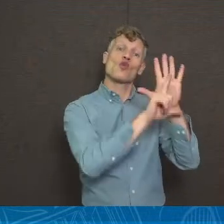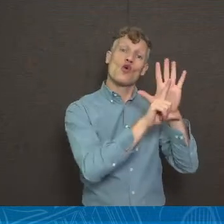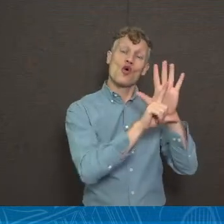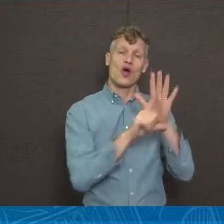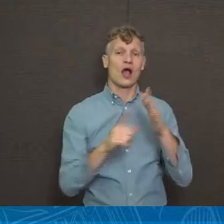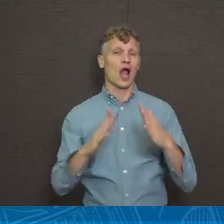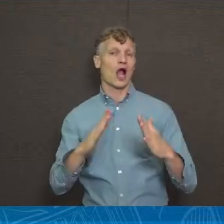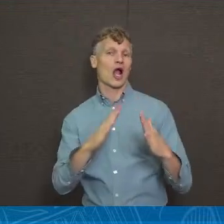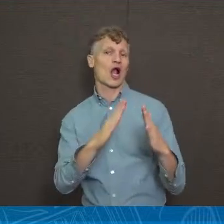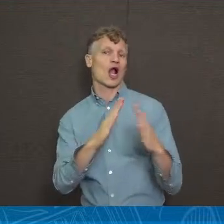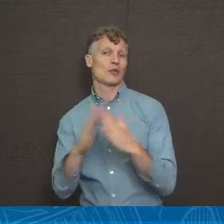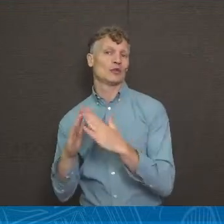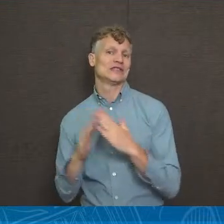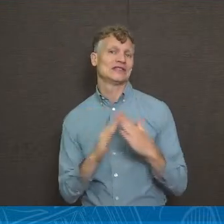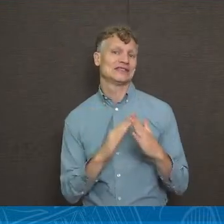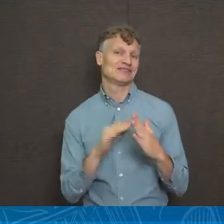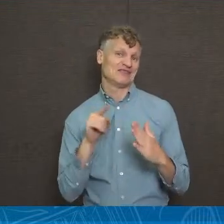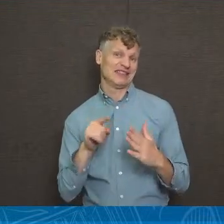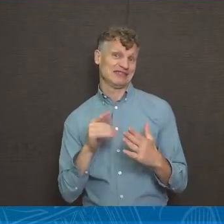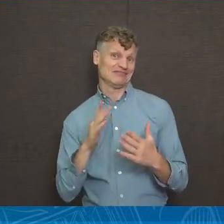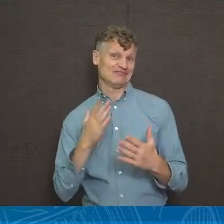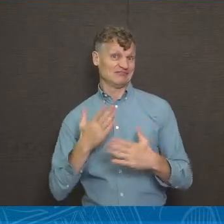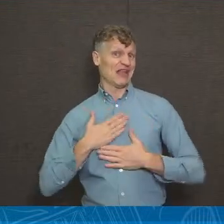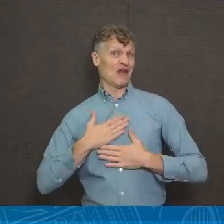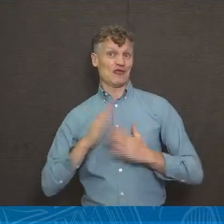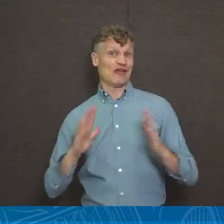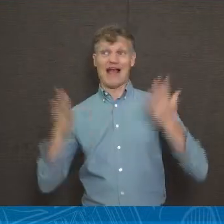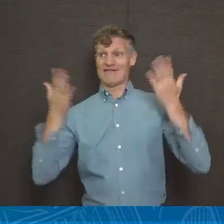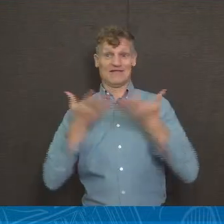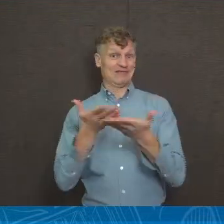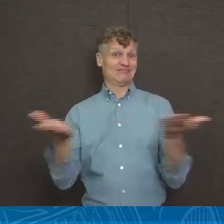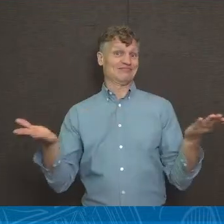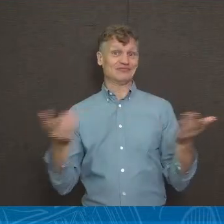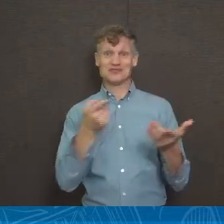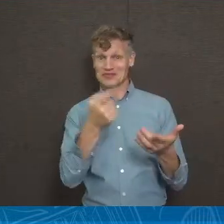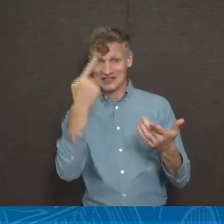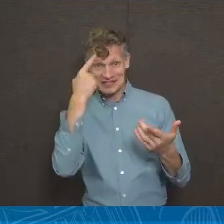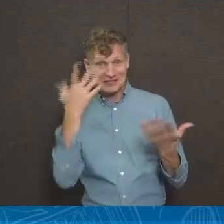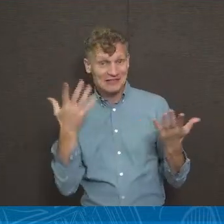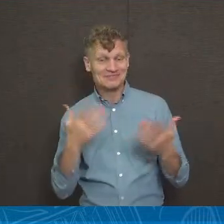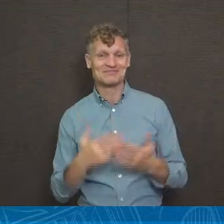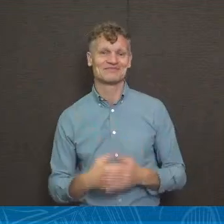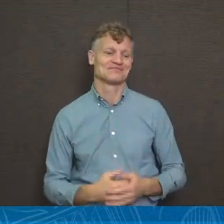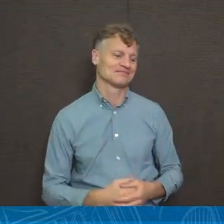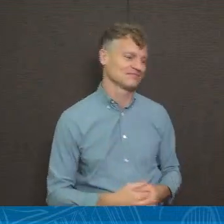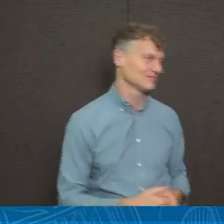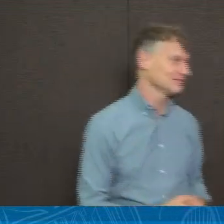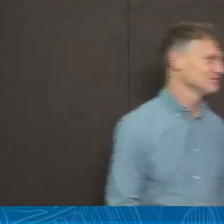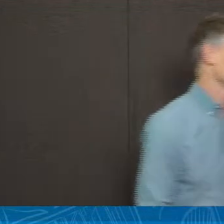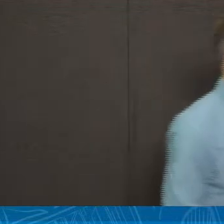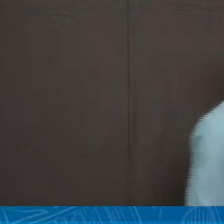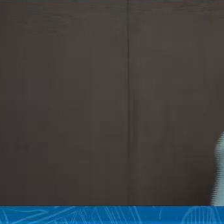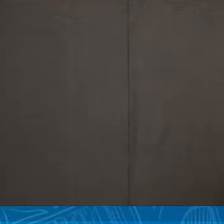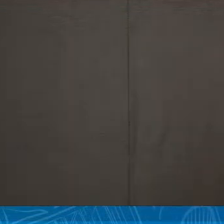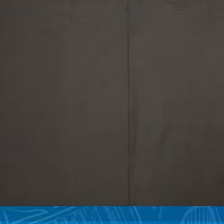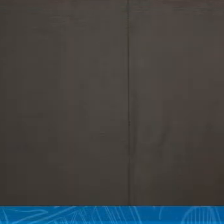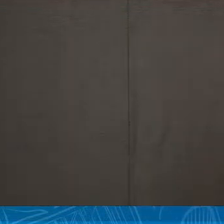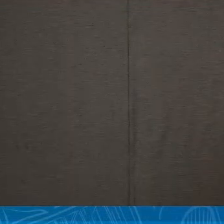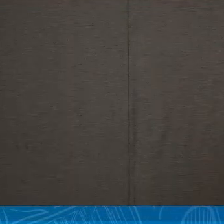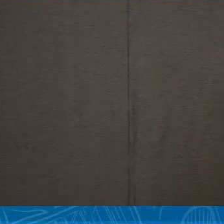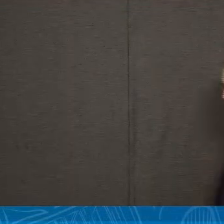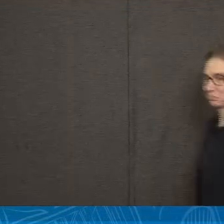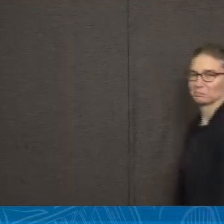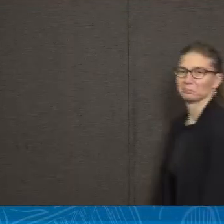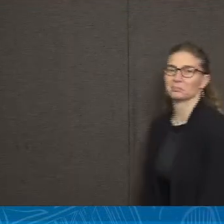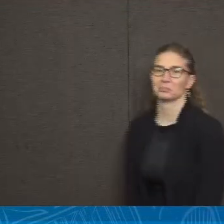are really the reality of our life. Your reflections. Thank you. Thanks so much, Marco and Malolele. Good morning,